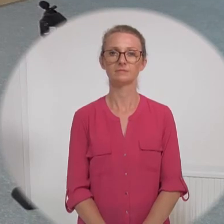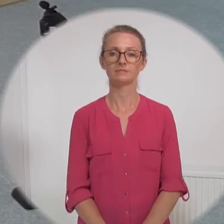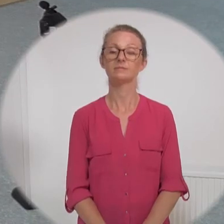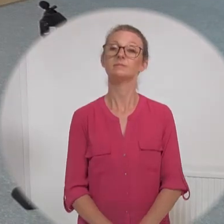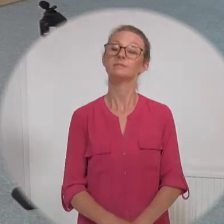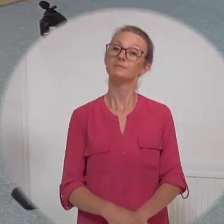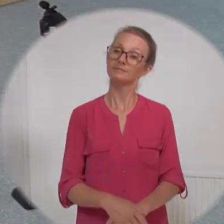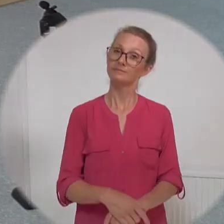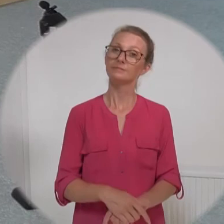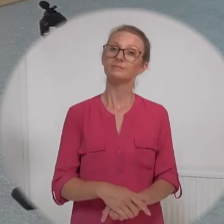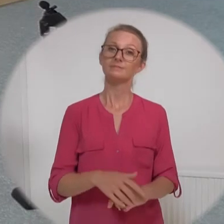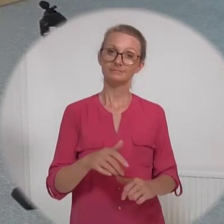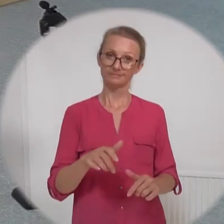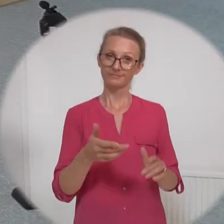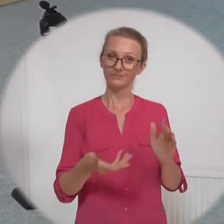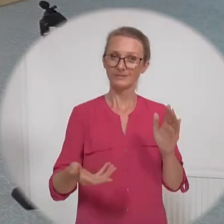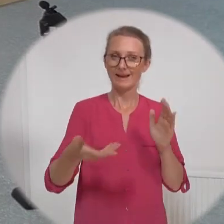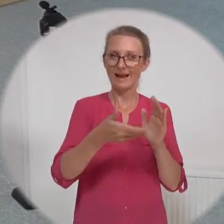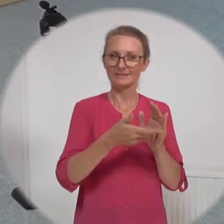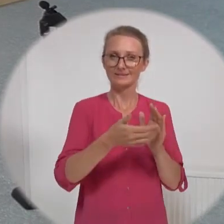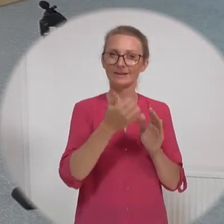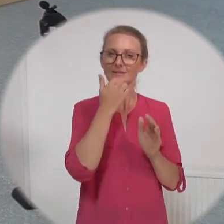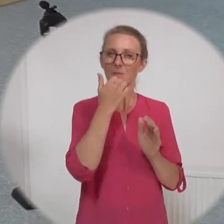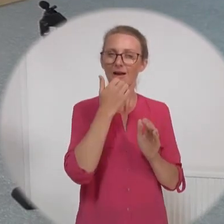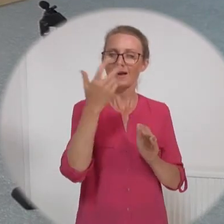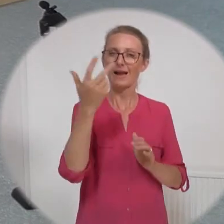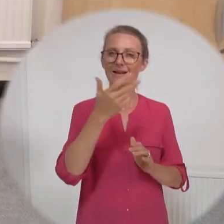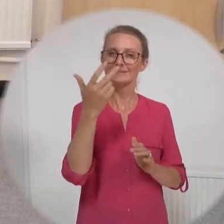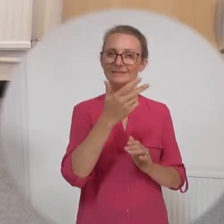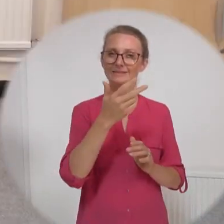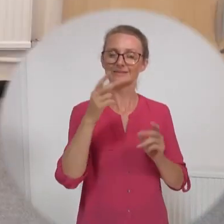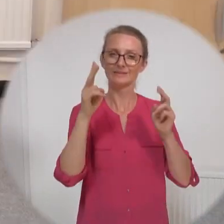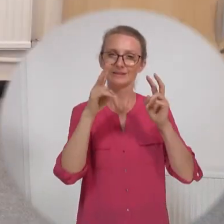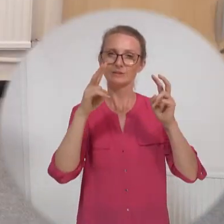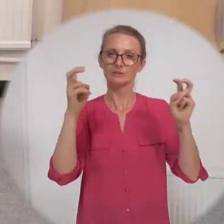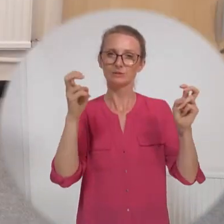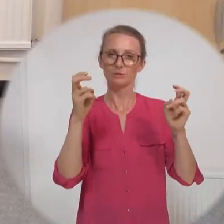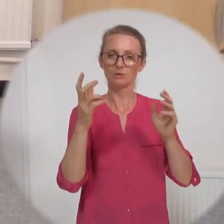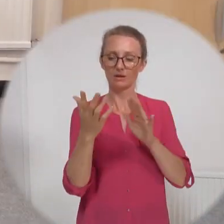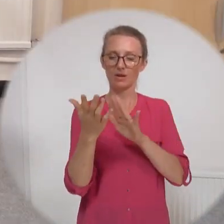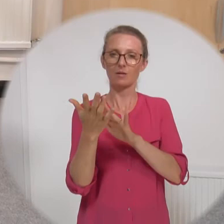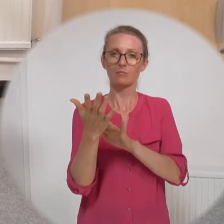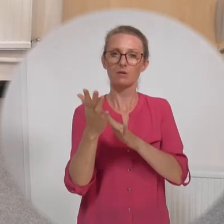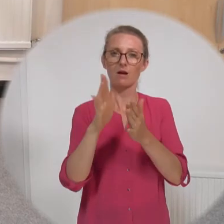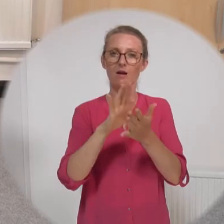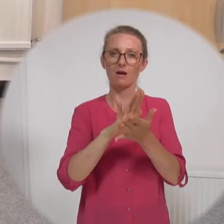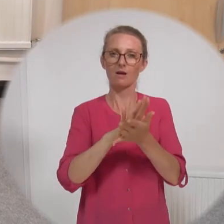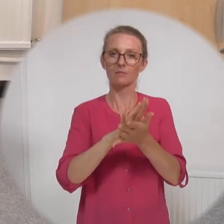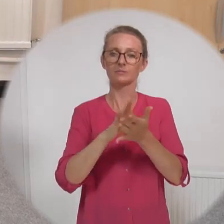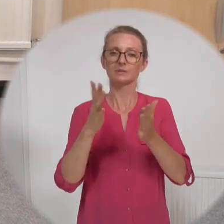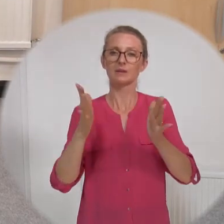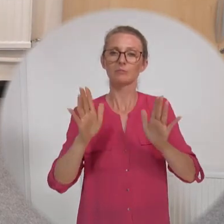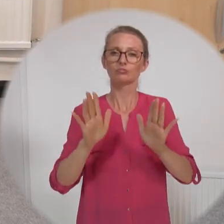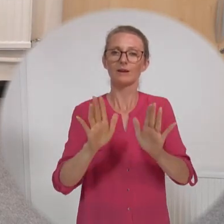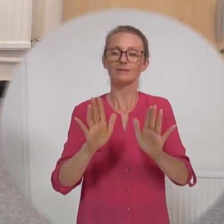And then we'll actually add the 18th movement on, which is called press palms in calmness. So you gather the